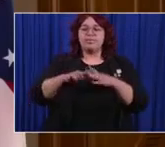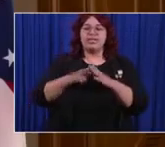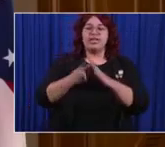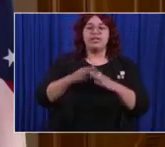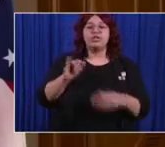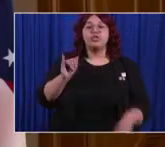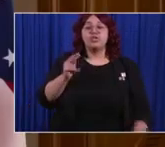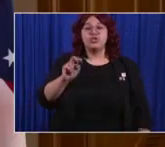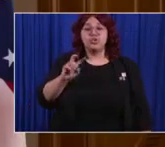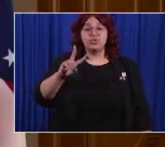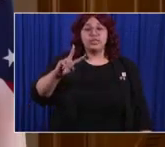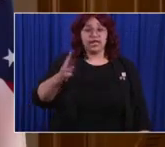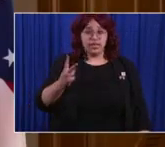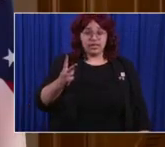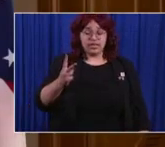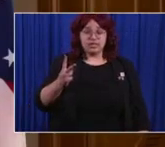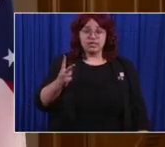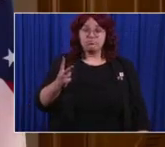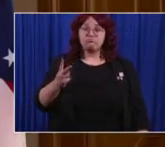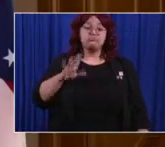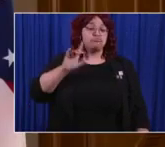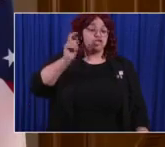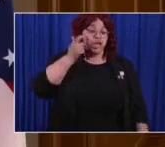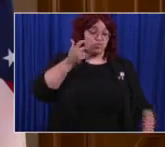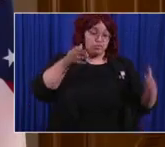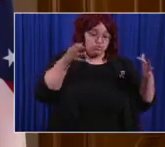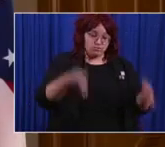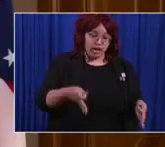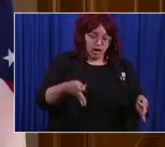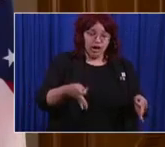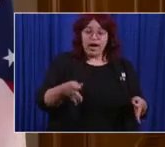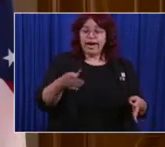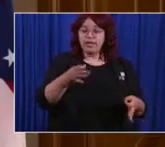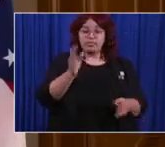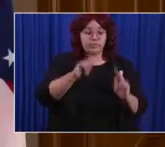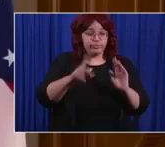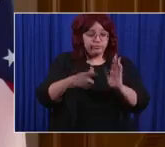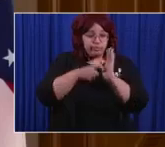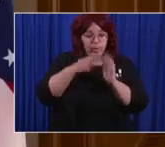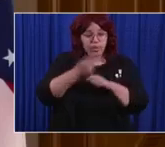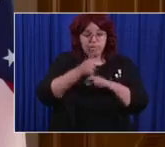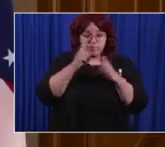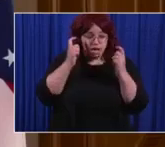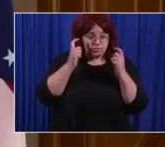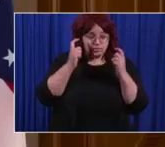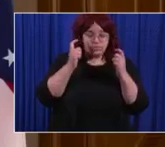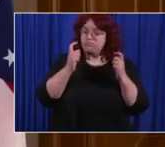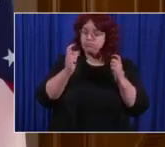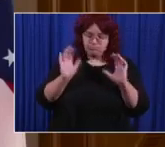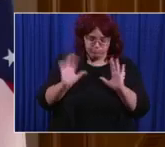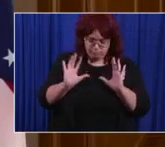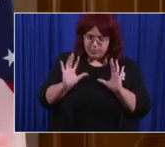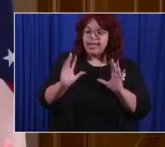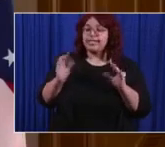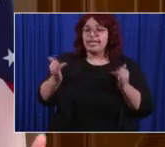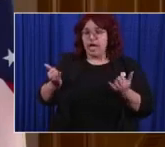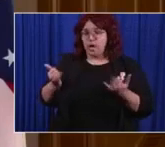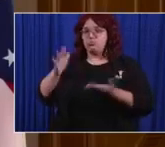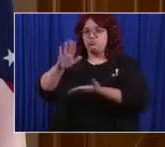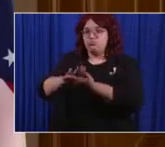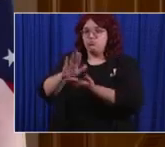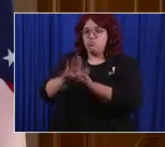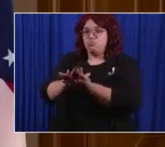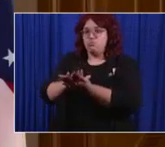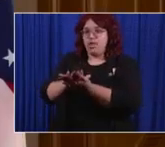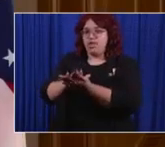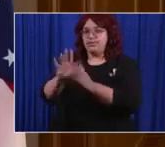have the ability to say, you don't have to wear a mask anymore, or they'll have the ability to say, we're going to just continue on the policy throughout the remainder